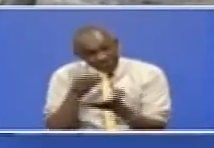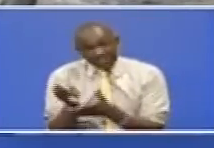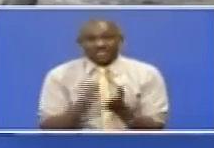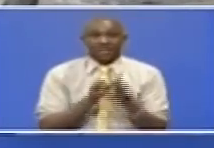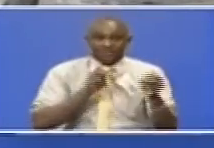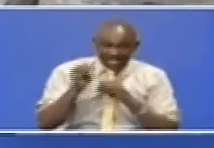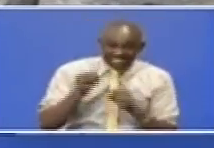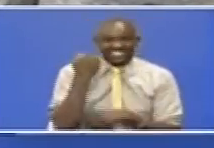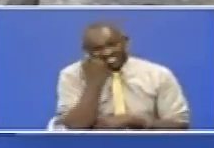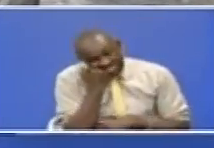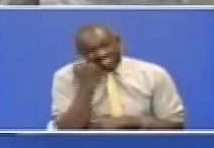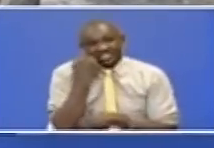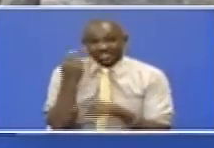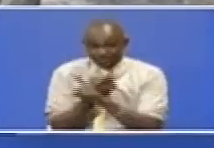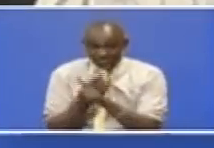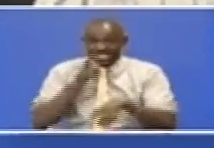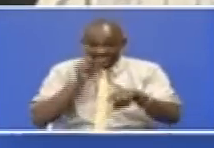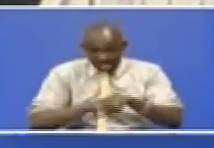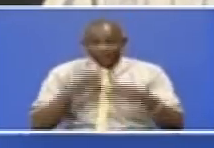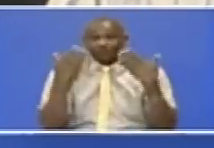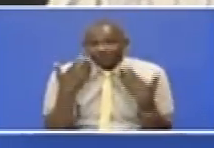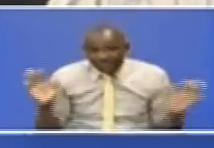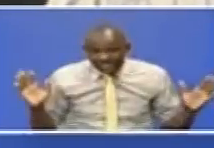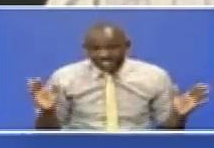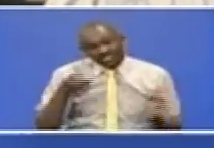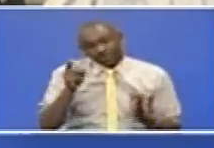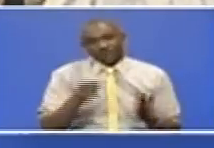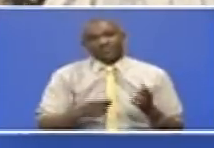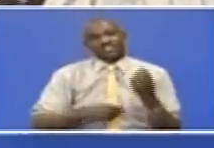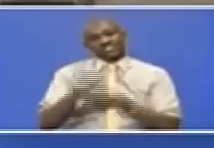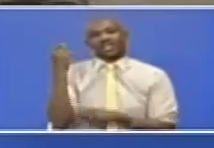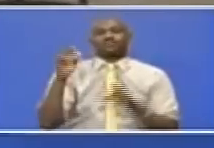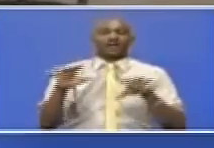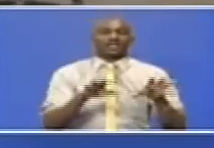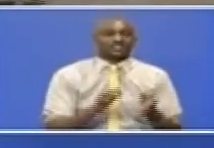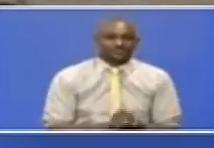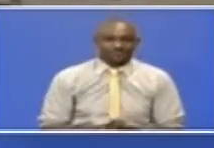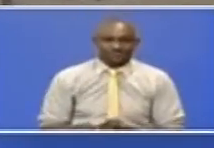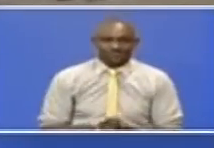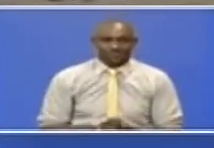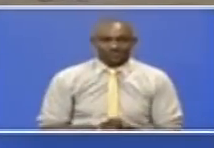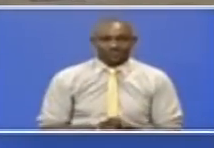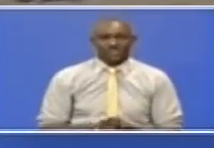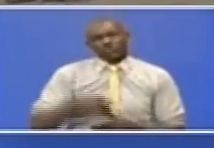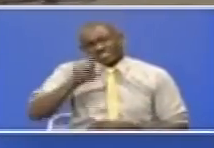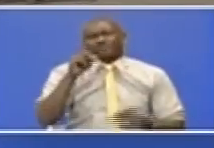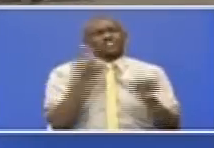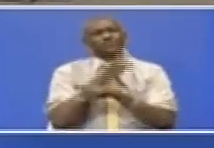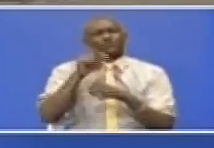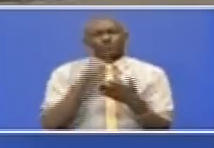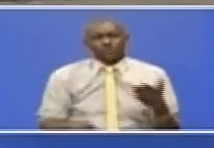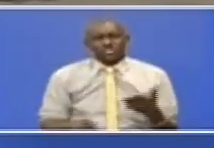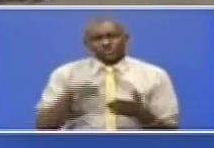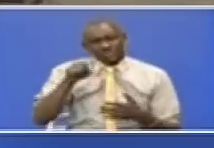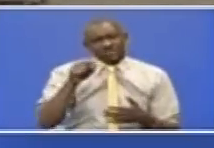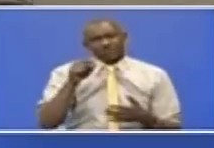manage the diseases, and then when they are finished, then they can go for market. How is what you are doing different from what we know